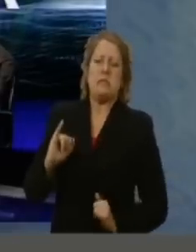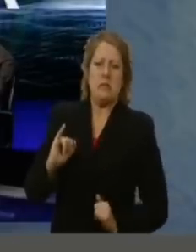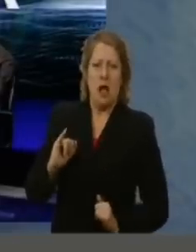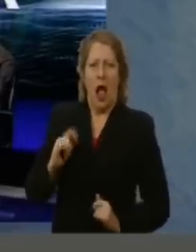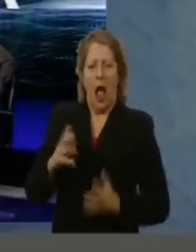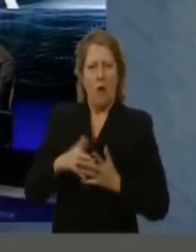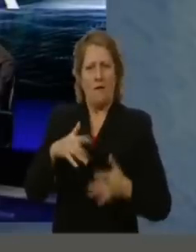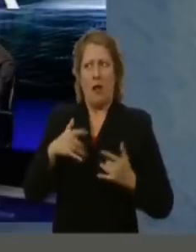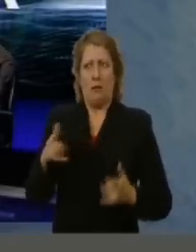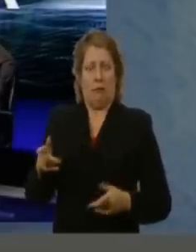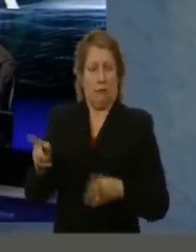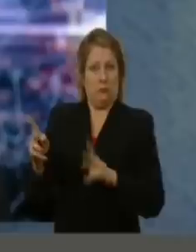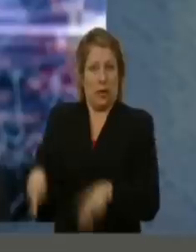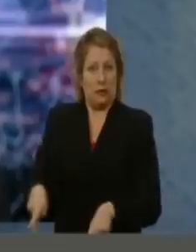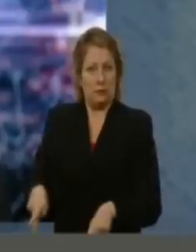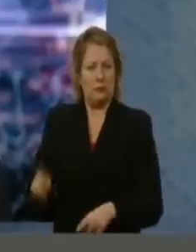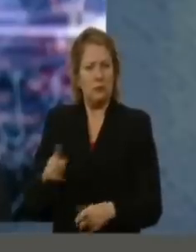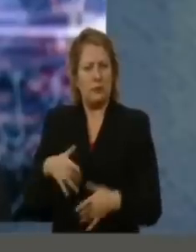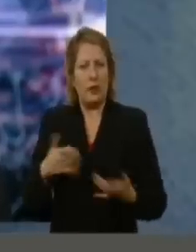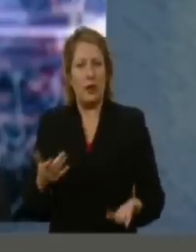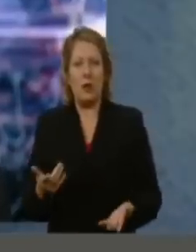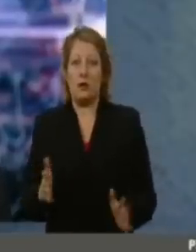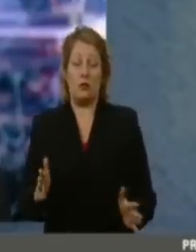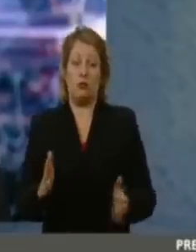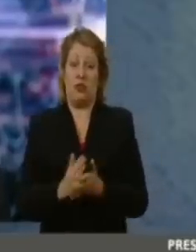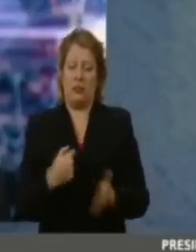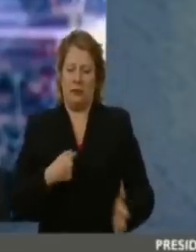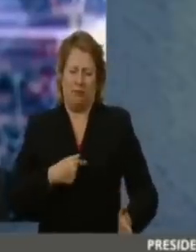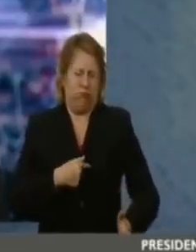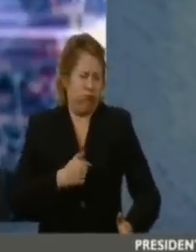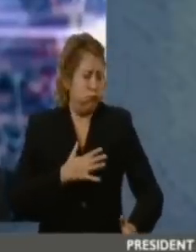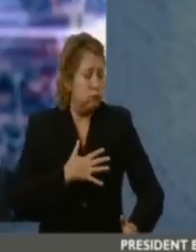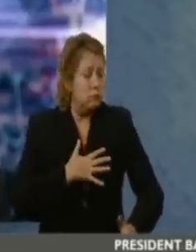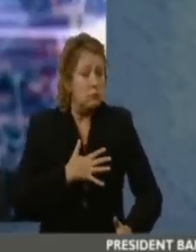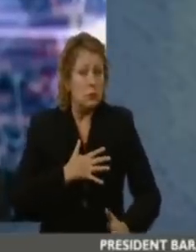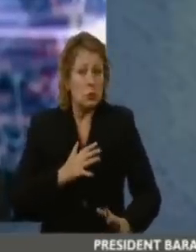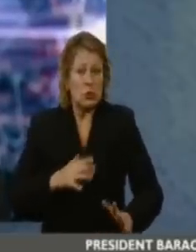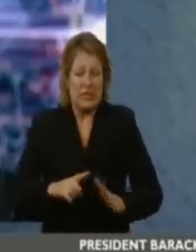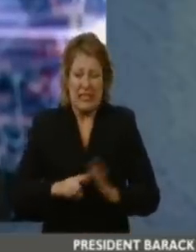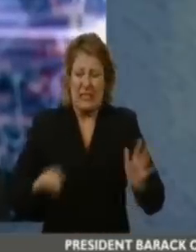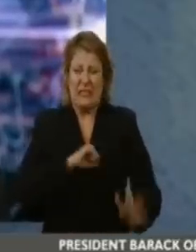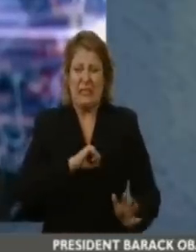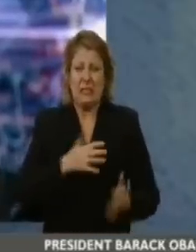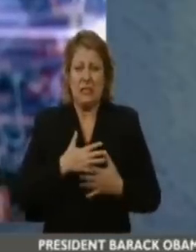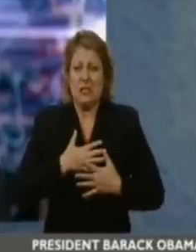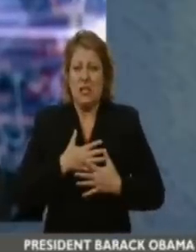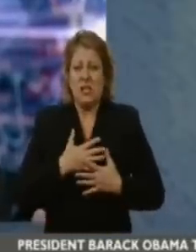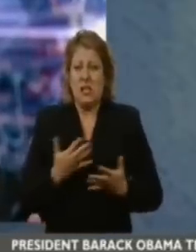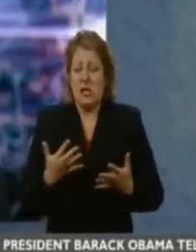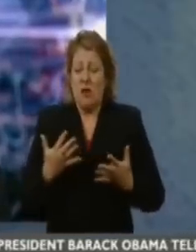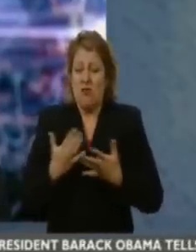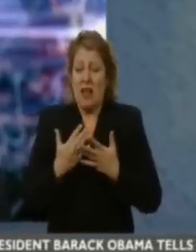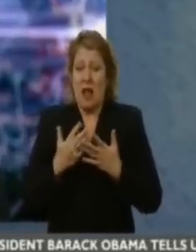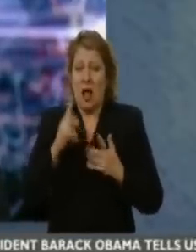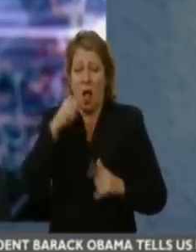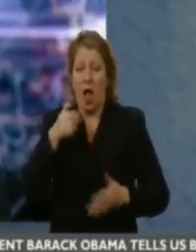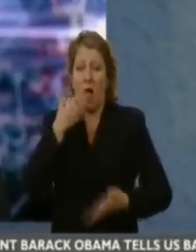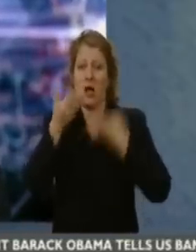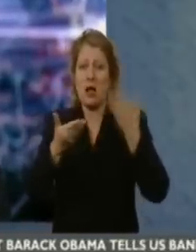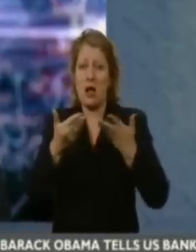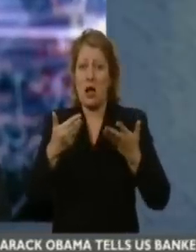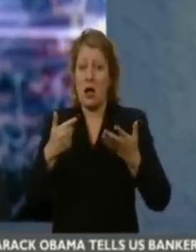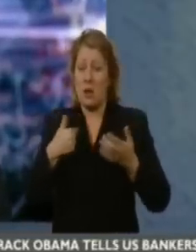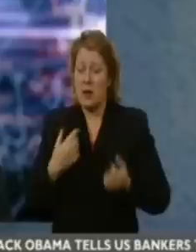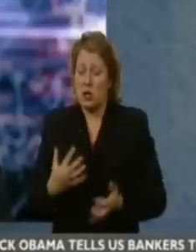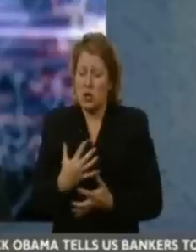he had died? It was like a knife through my heart. I can't even begin to describe the horror of hearing that news.